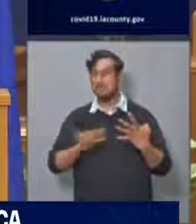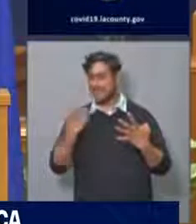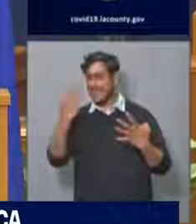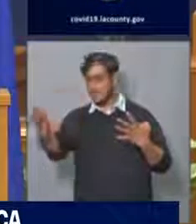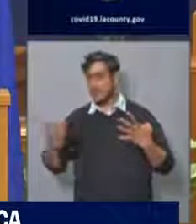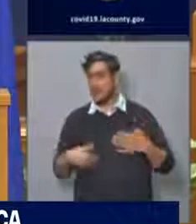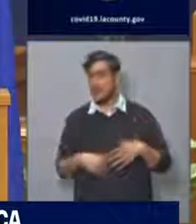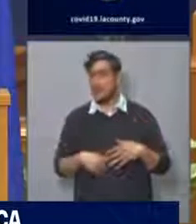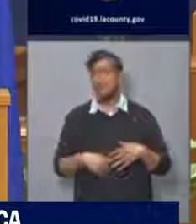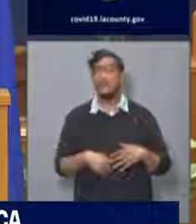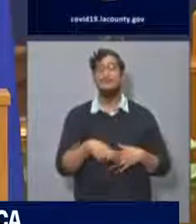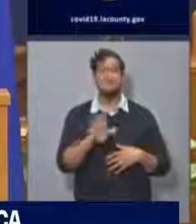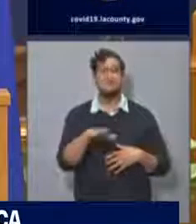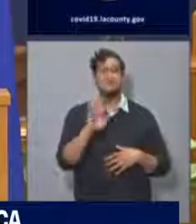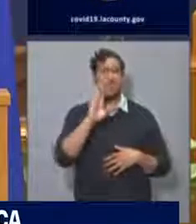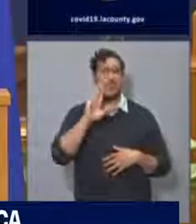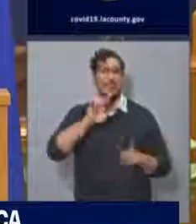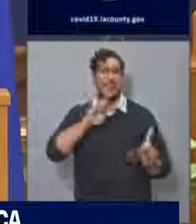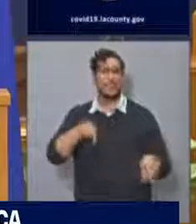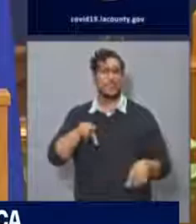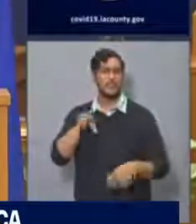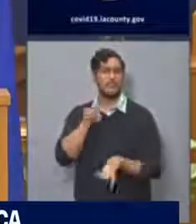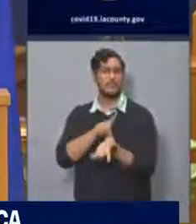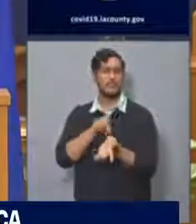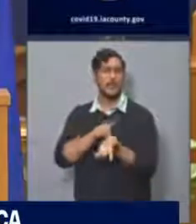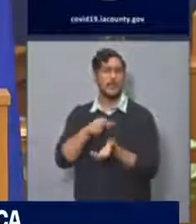have Dr. Galley begin and then Dr. Ferrer.